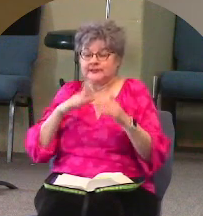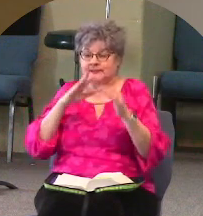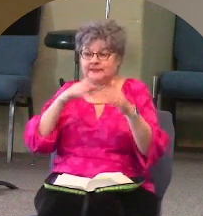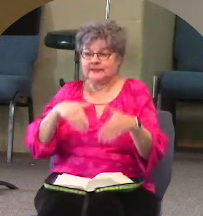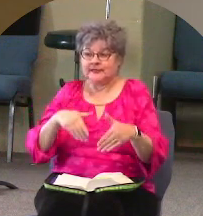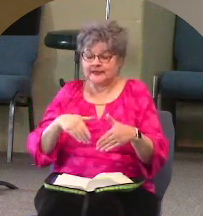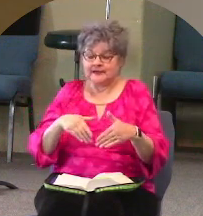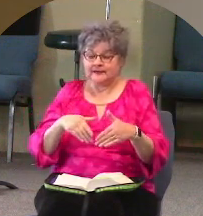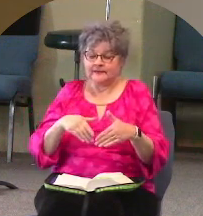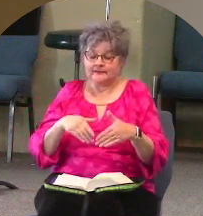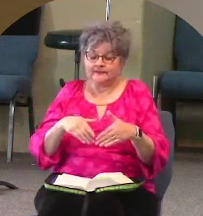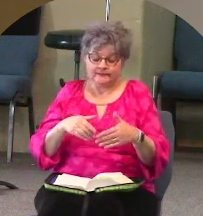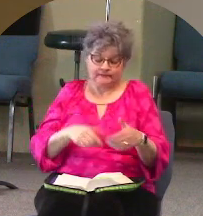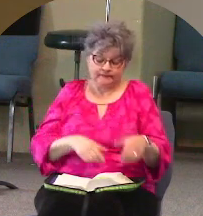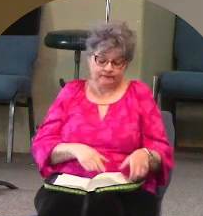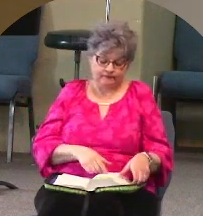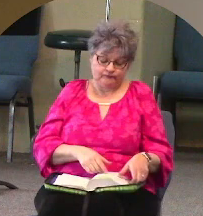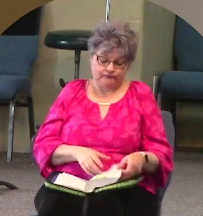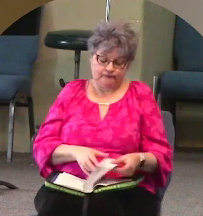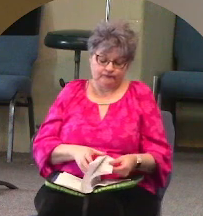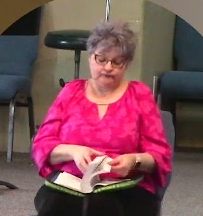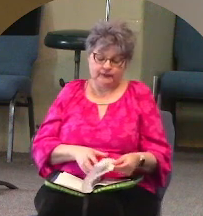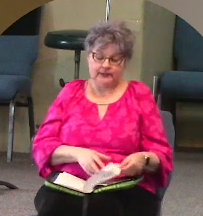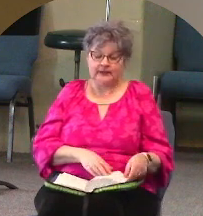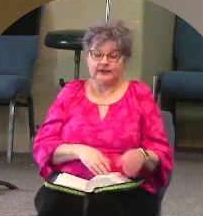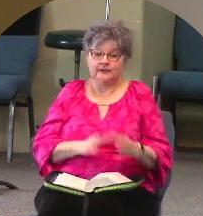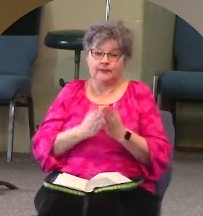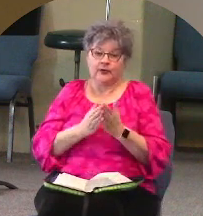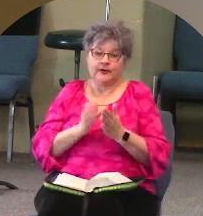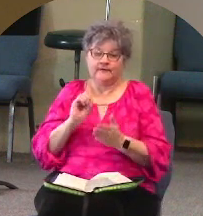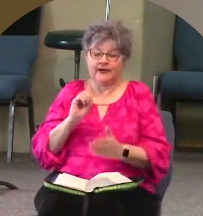and Exodus, whichever one it's in.